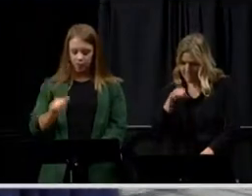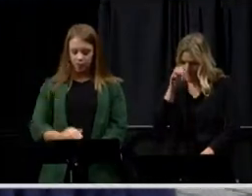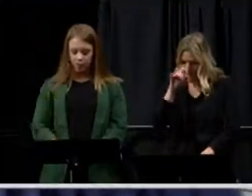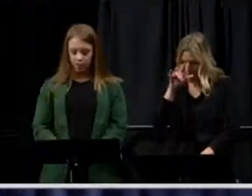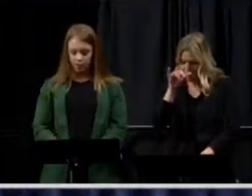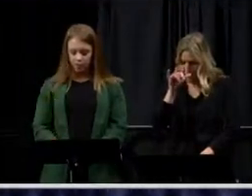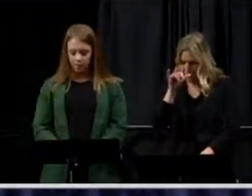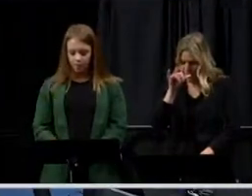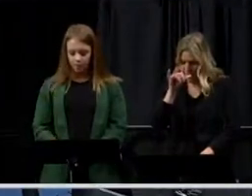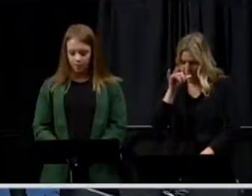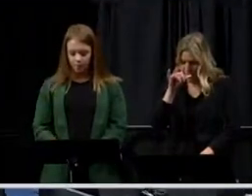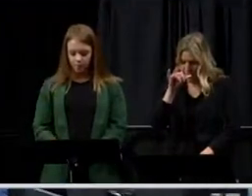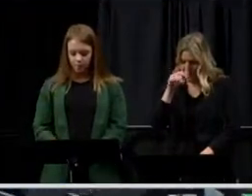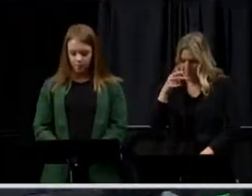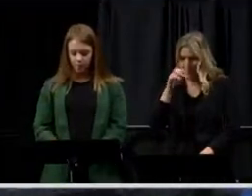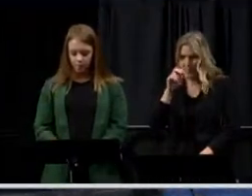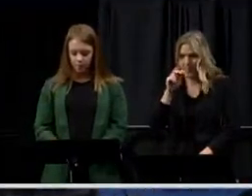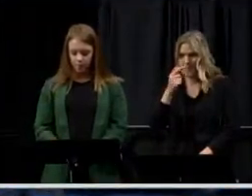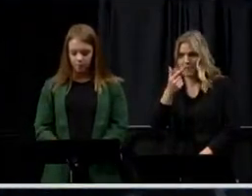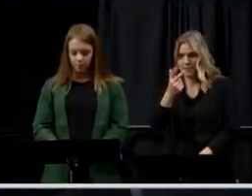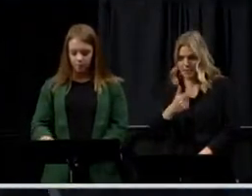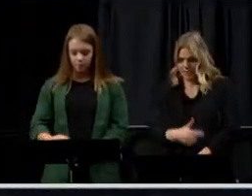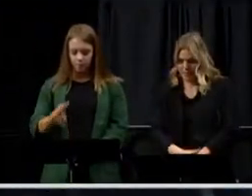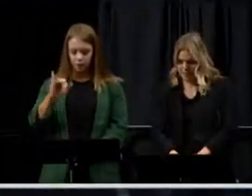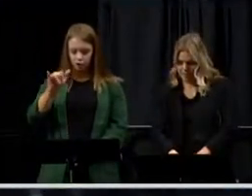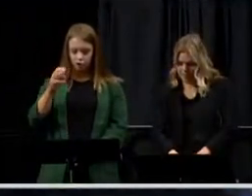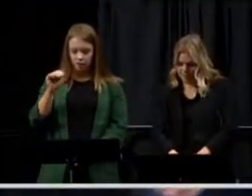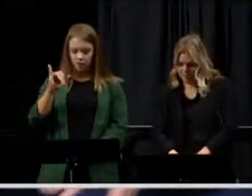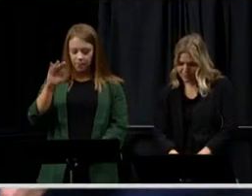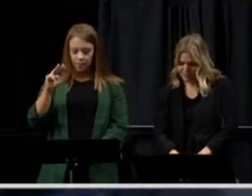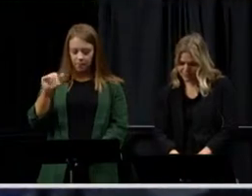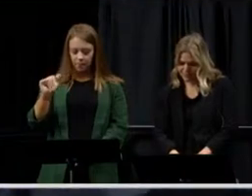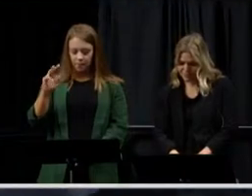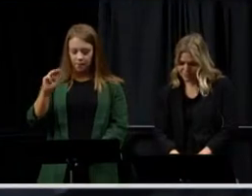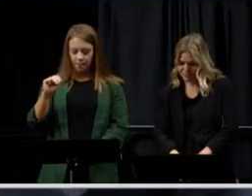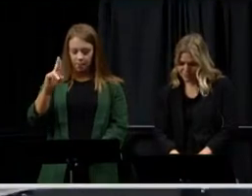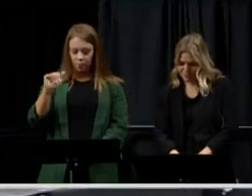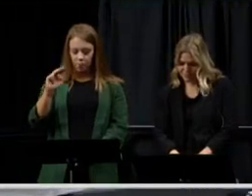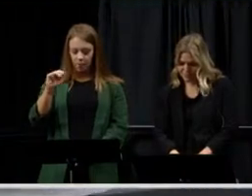Emily Chawin Ping. Jamima Mwamba.